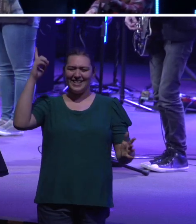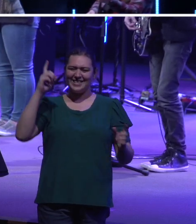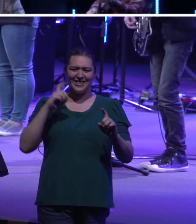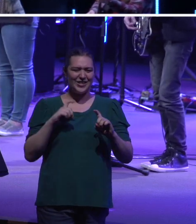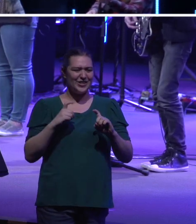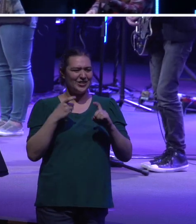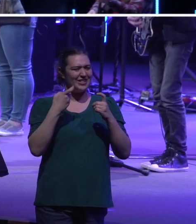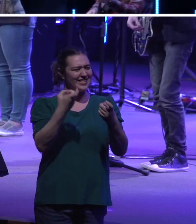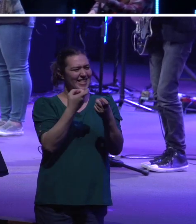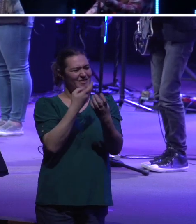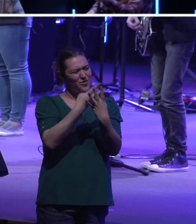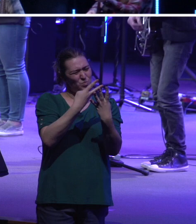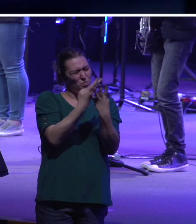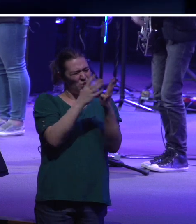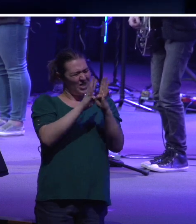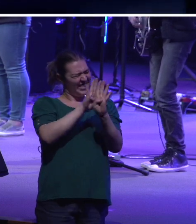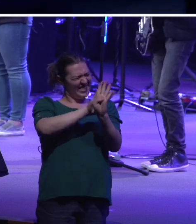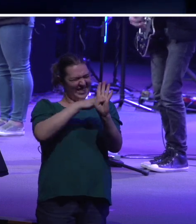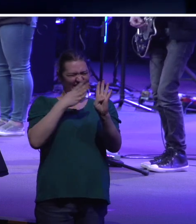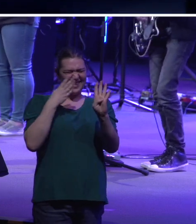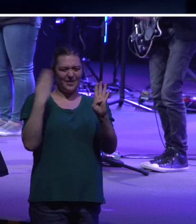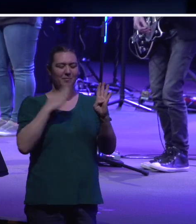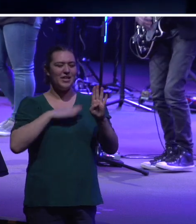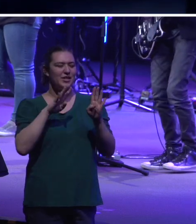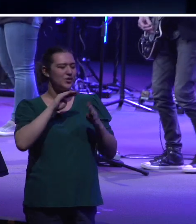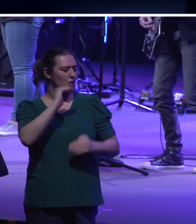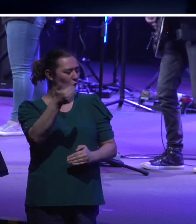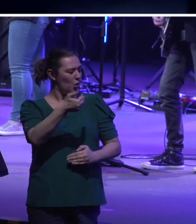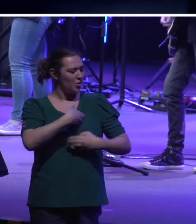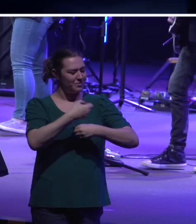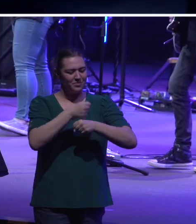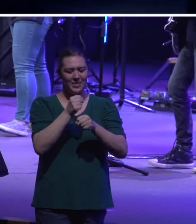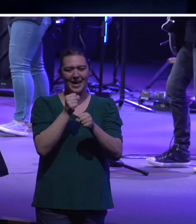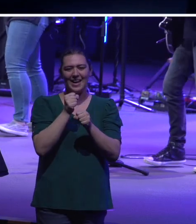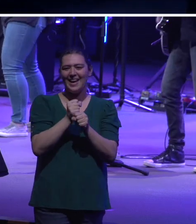handing out the prison keys. My soul is made